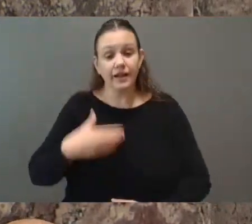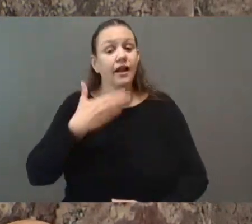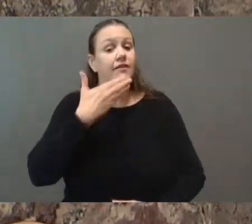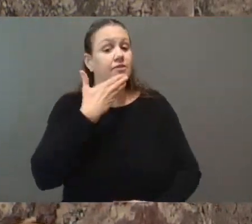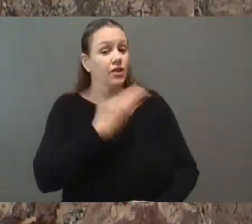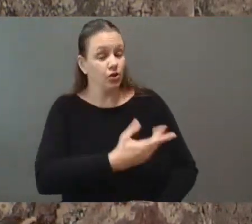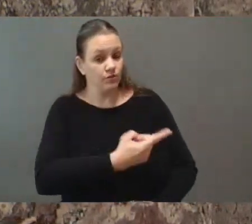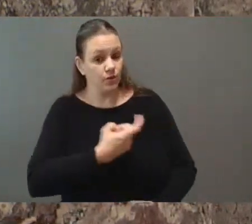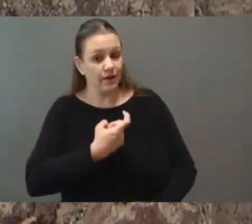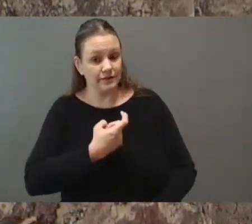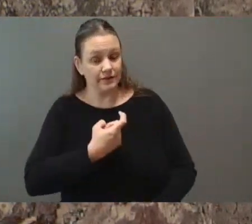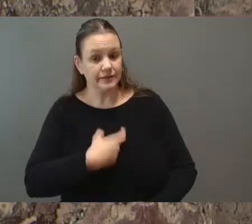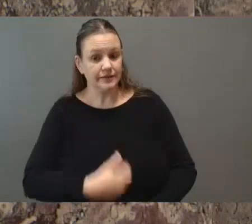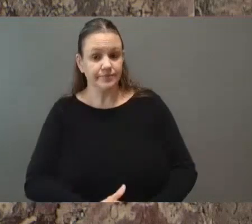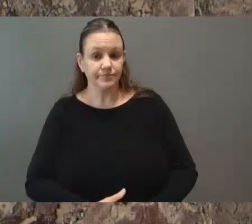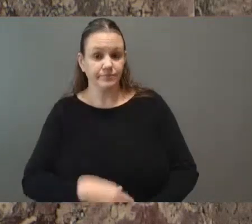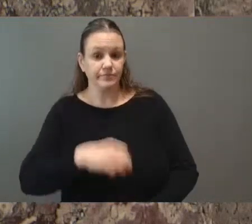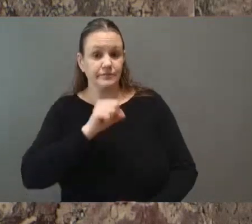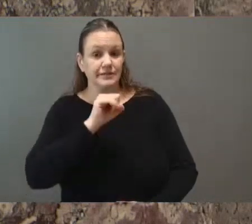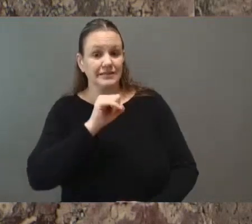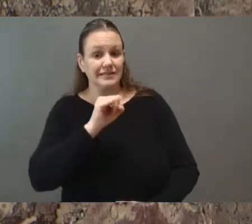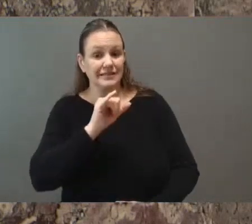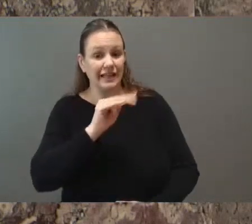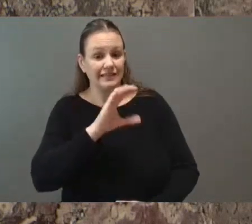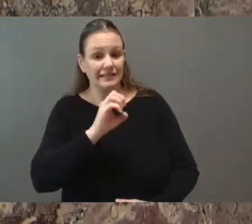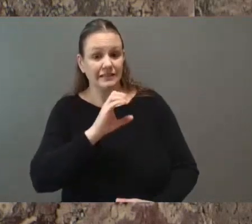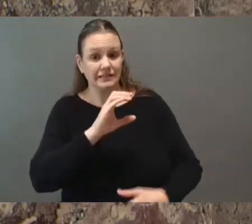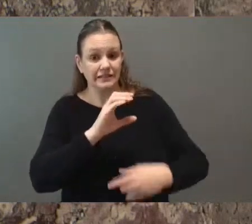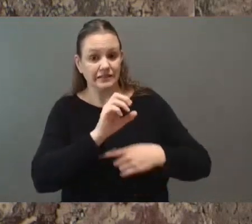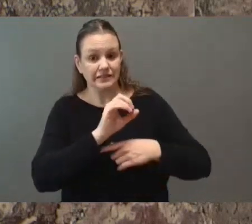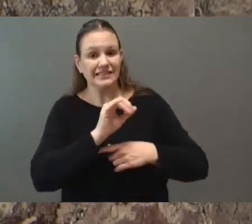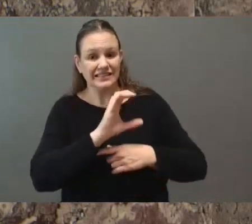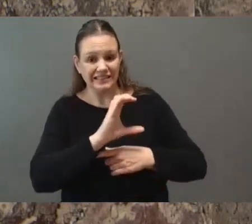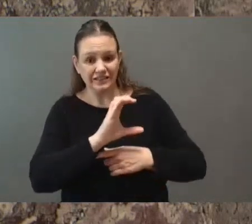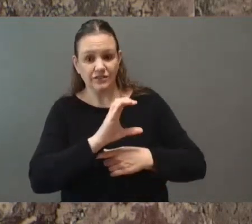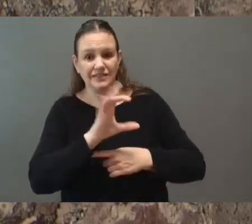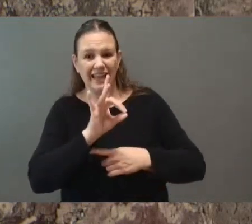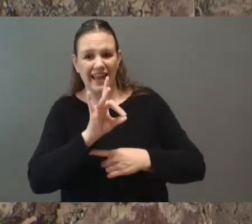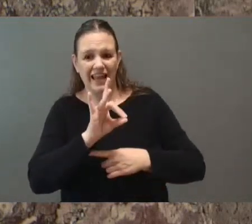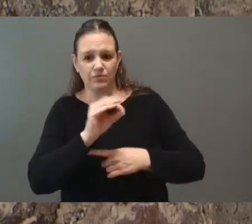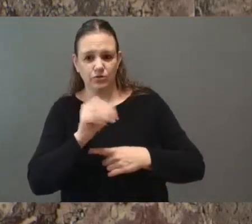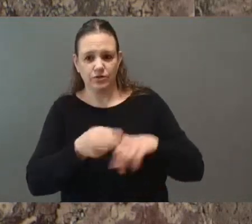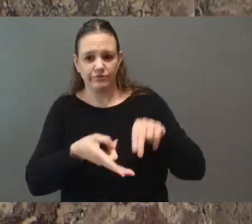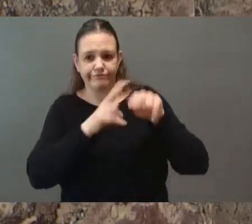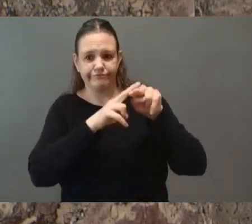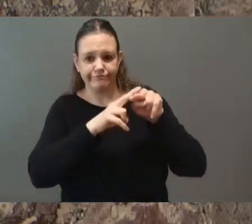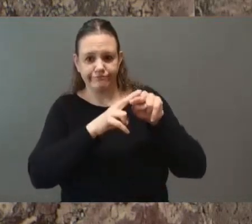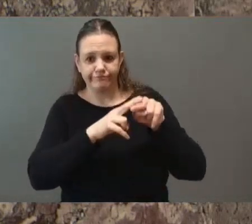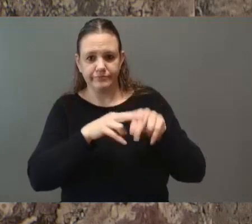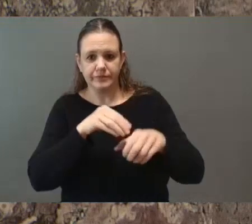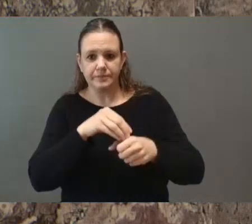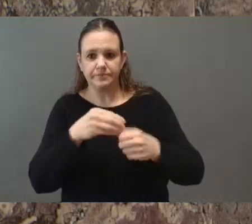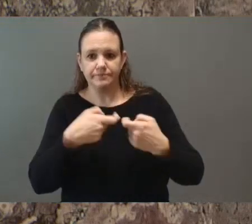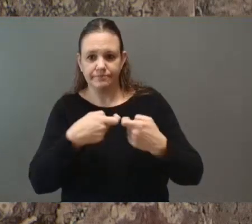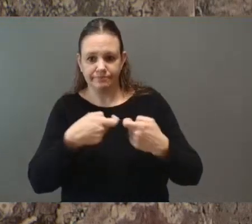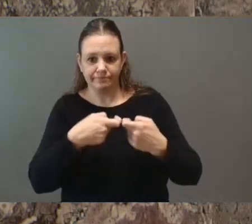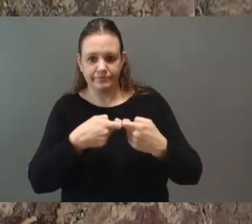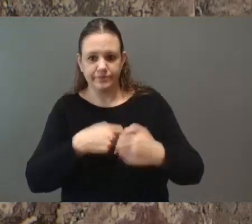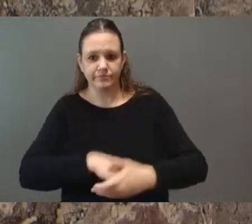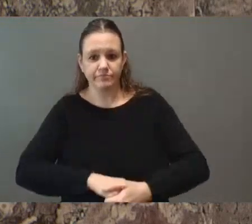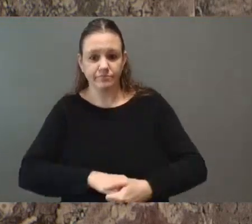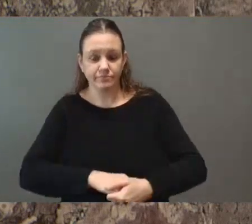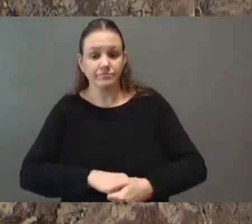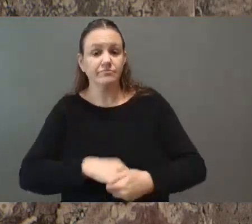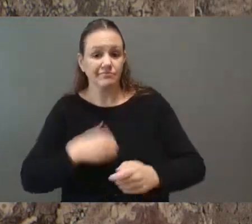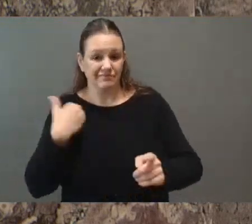add about 8% of electricity to BC's grid, and with BC Hydro's call for power issued just this spring, another 5% will be added to that